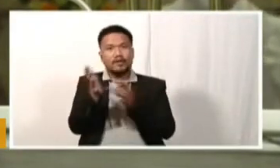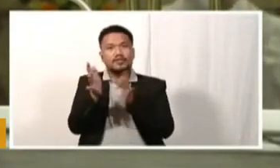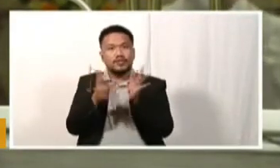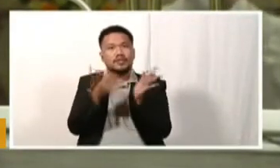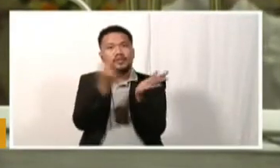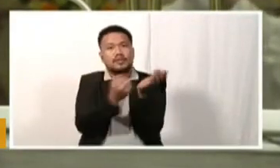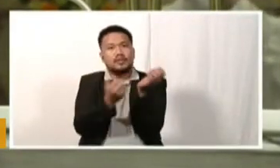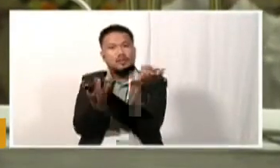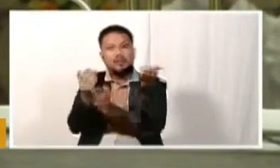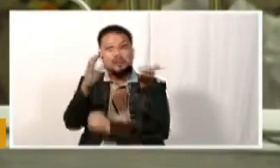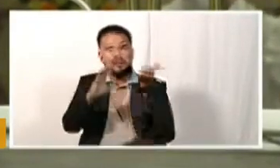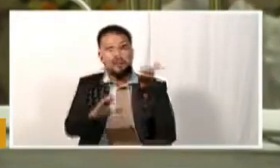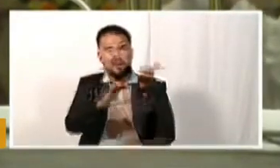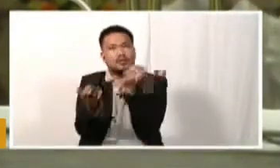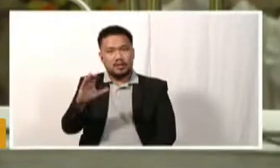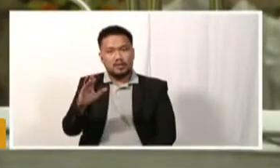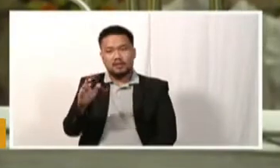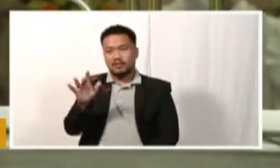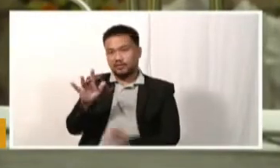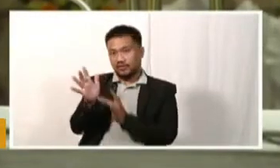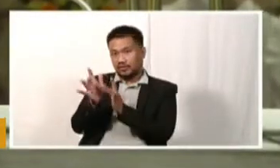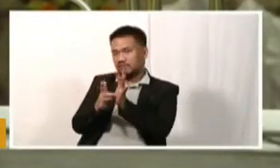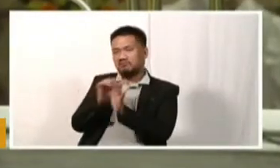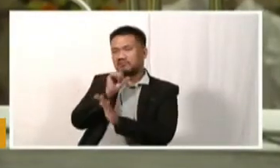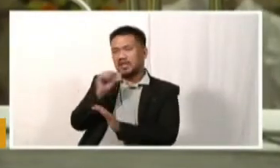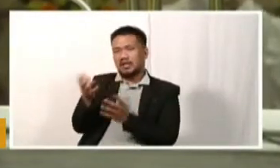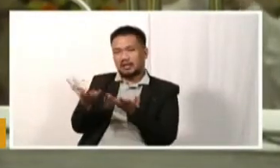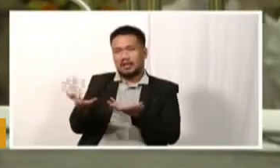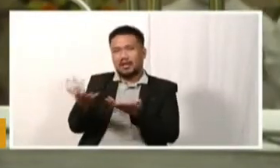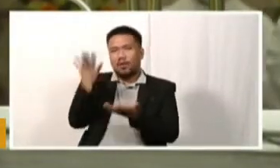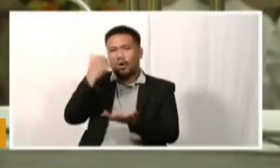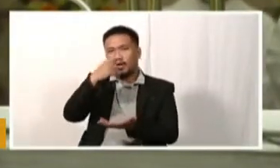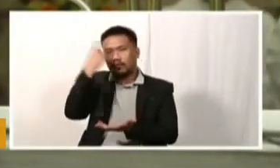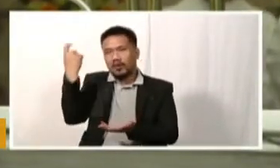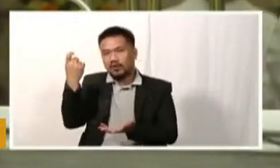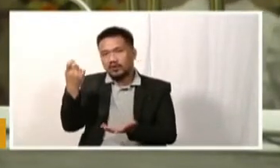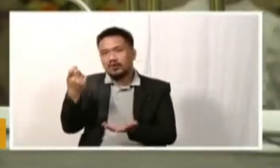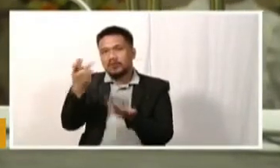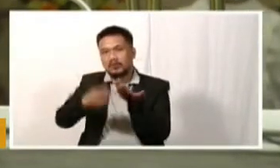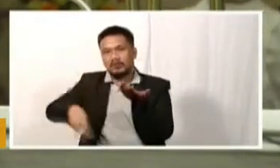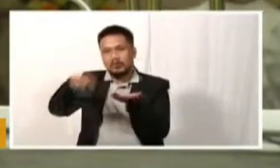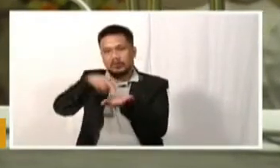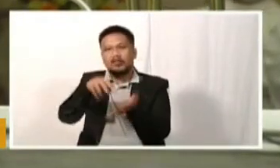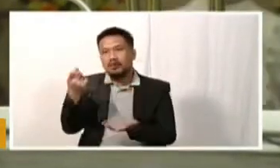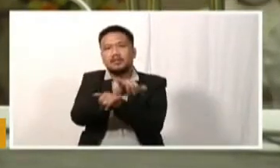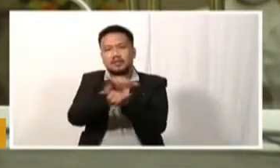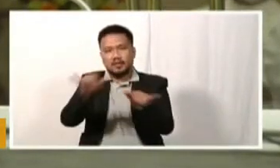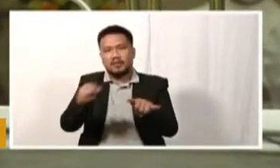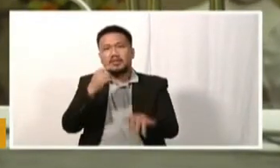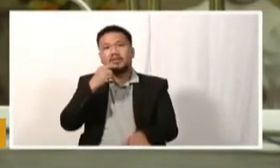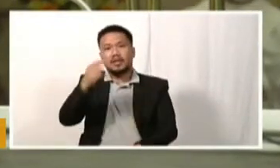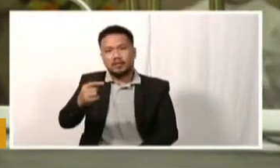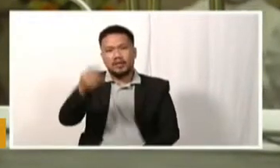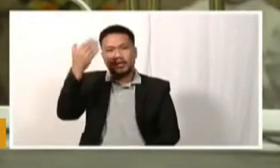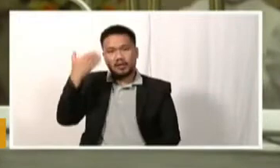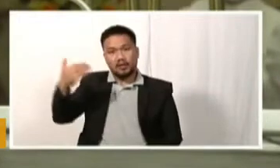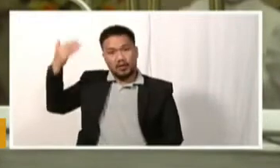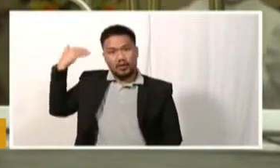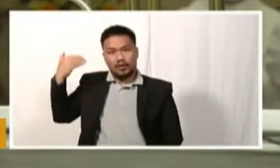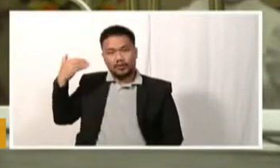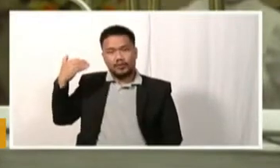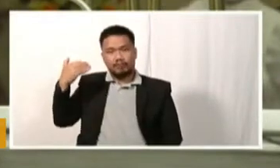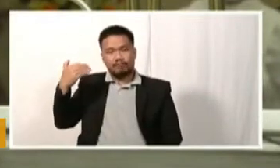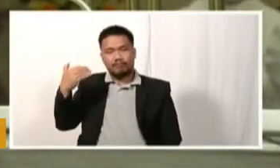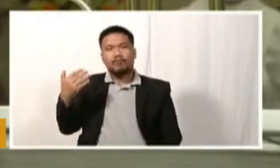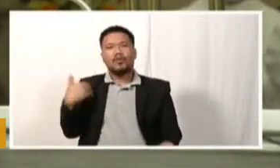crucified. He is not here, for he has been raised just as he said. Come and